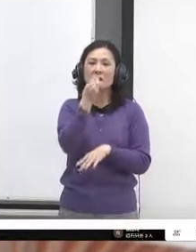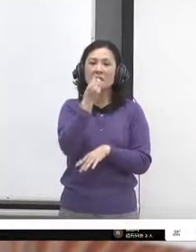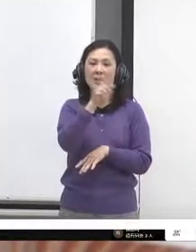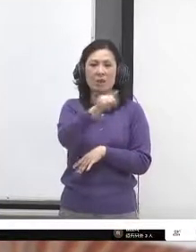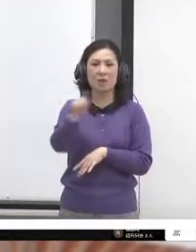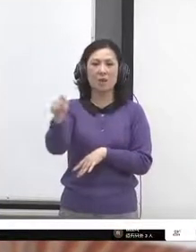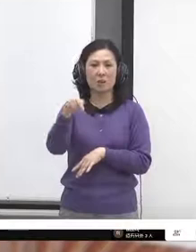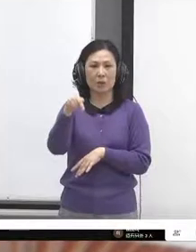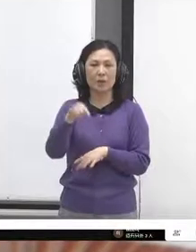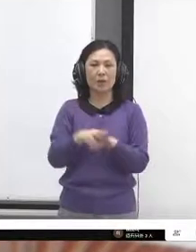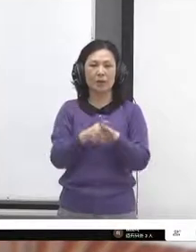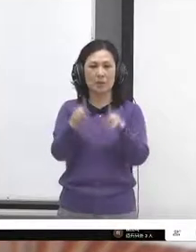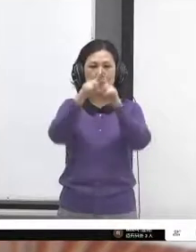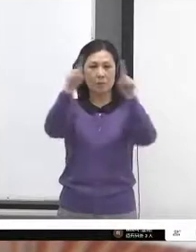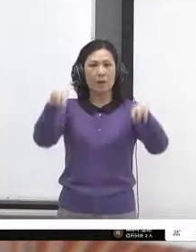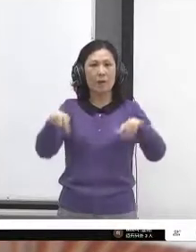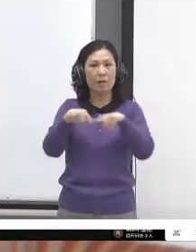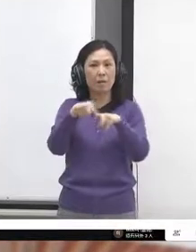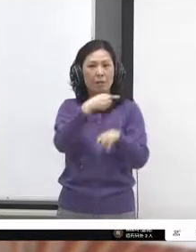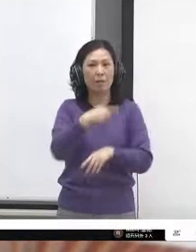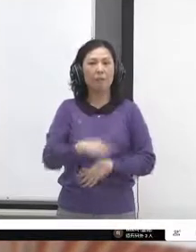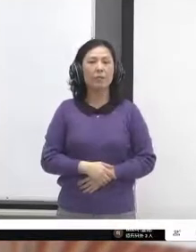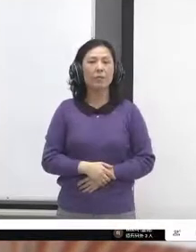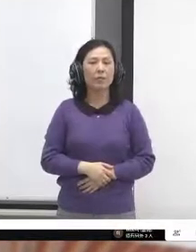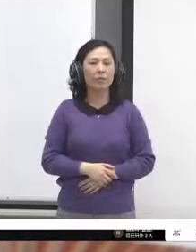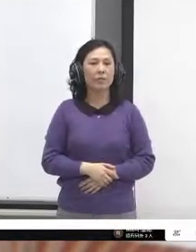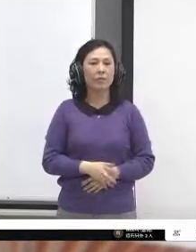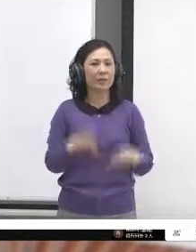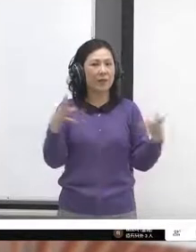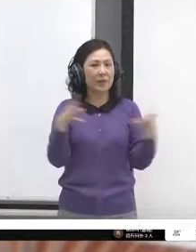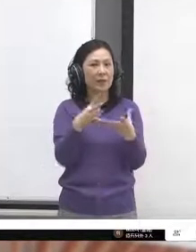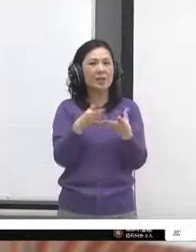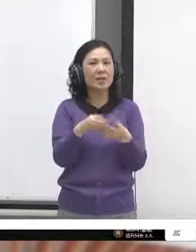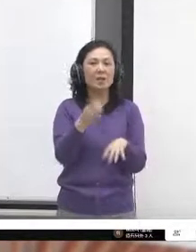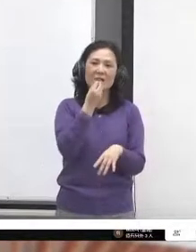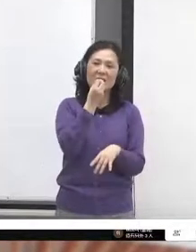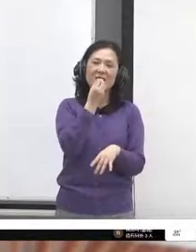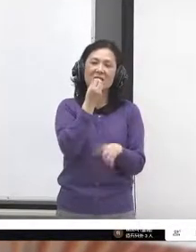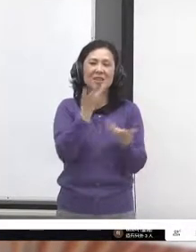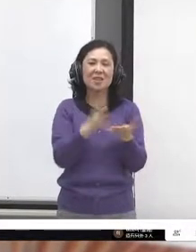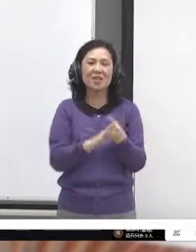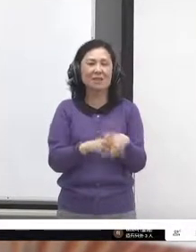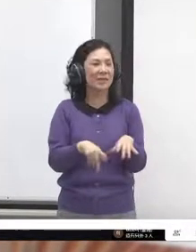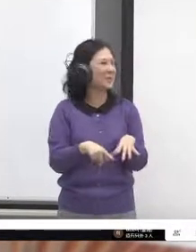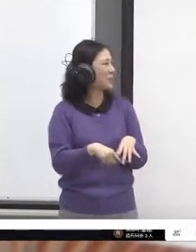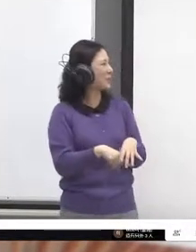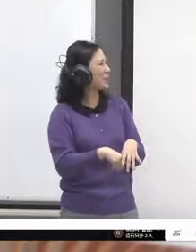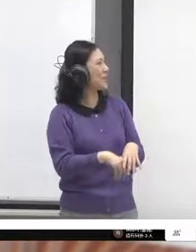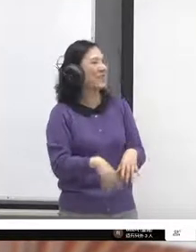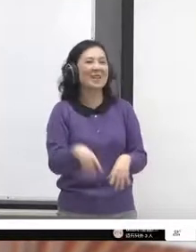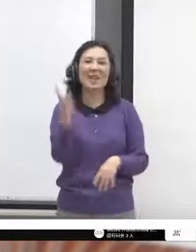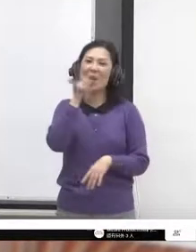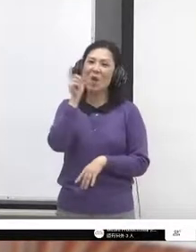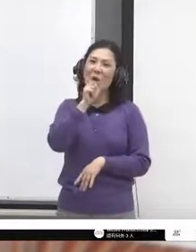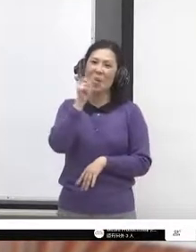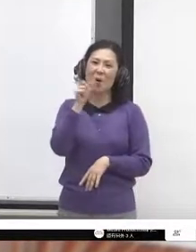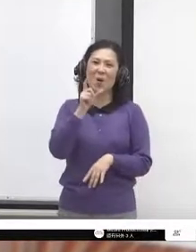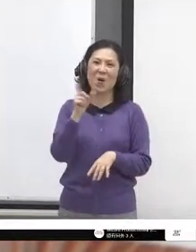we share the food and eat together and drink beers a lot. And this is the